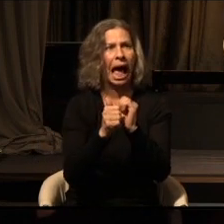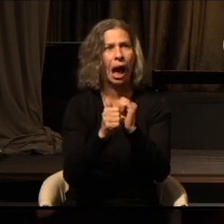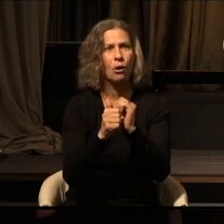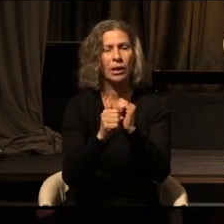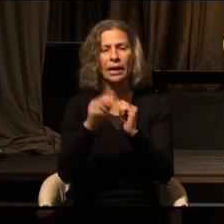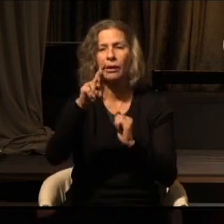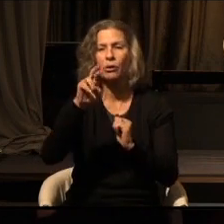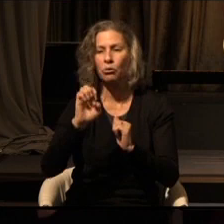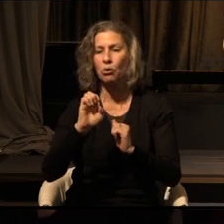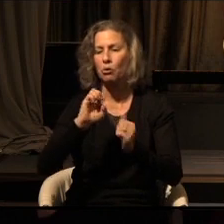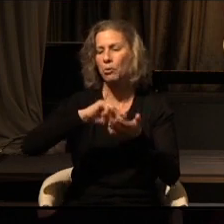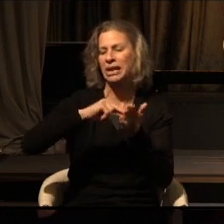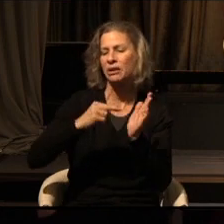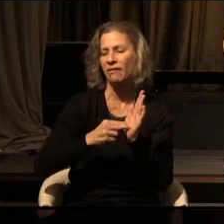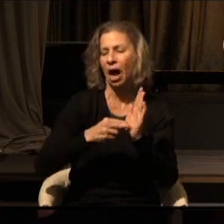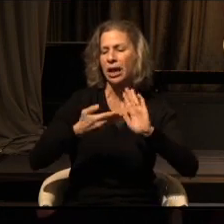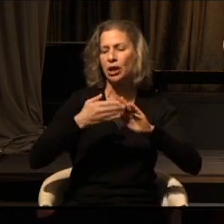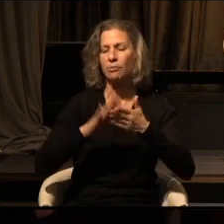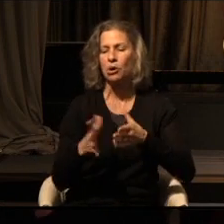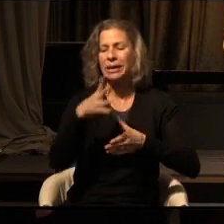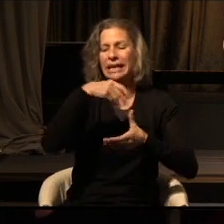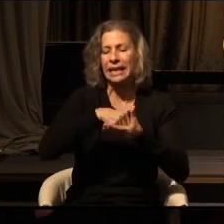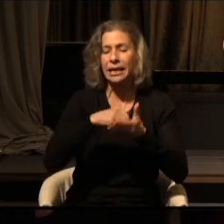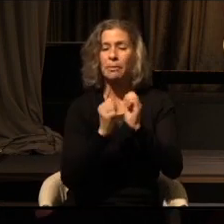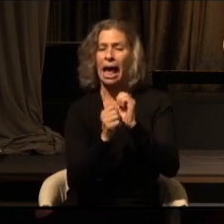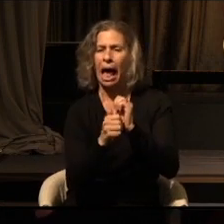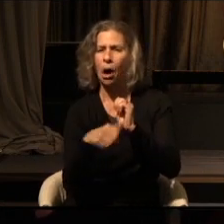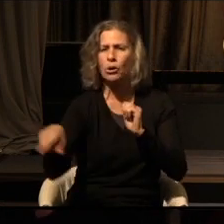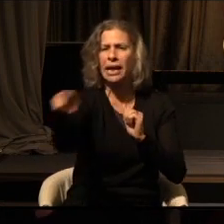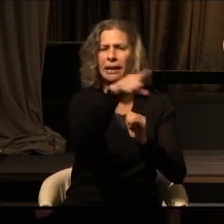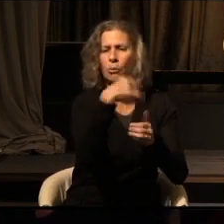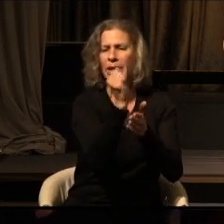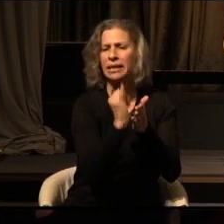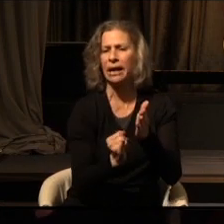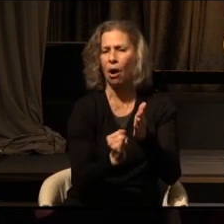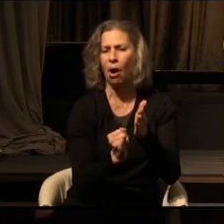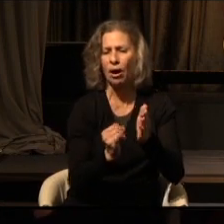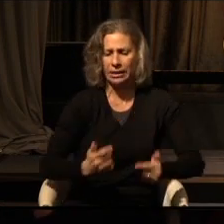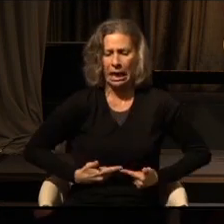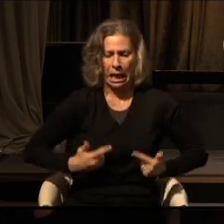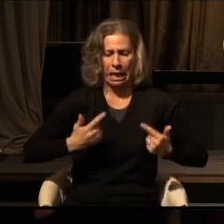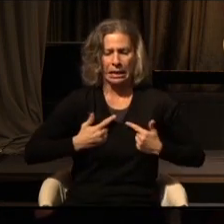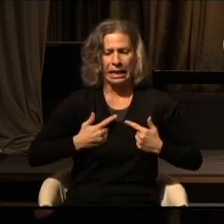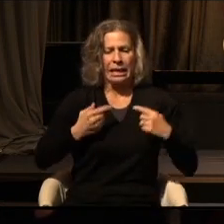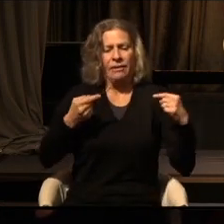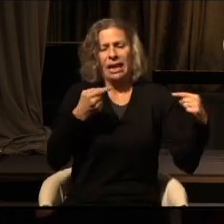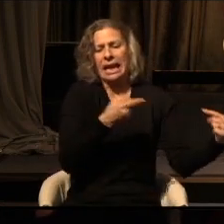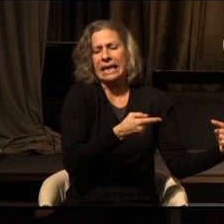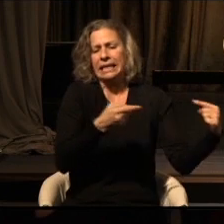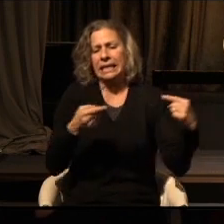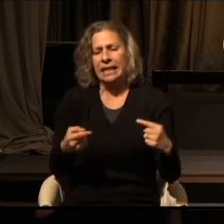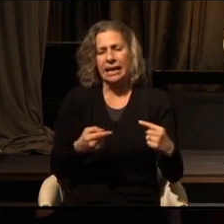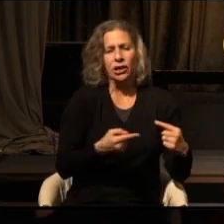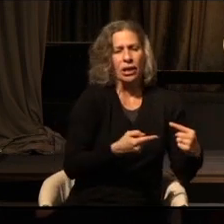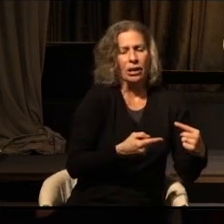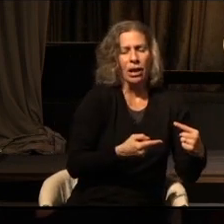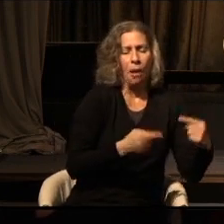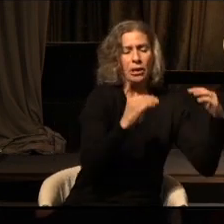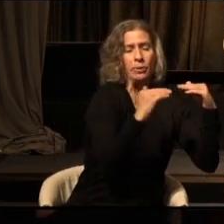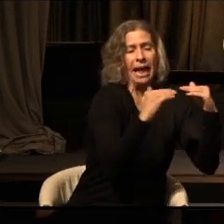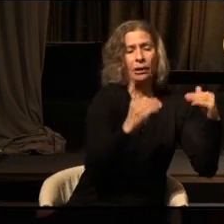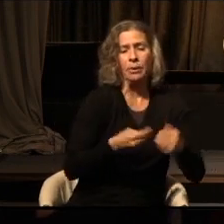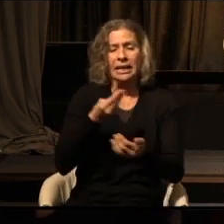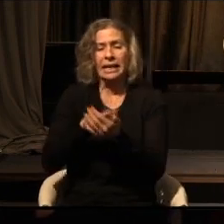redefine community engagement? How can we in the arts live in the tension between equity and capitalism? How can